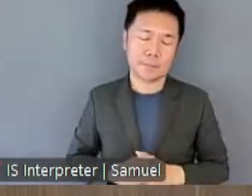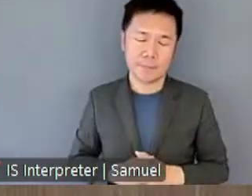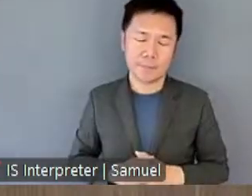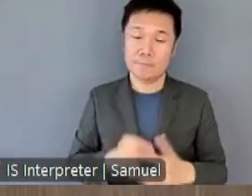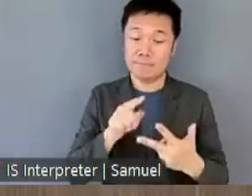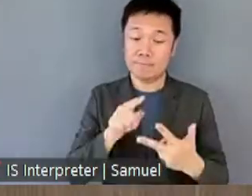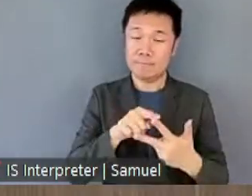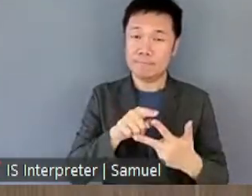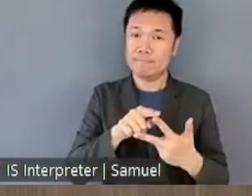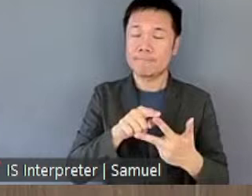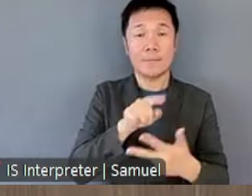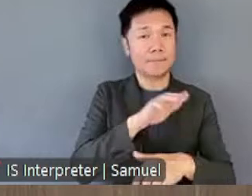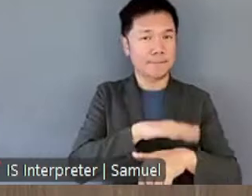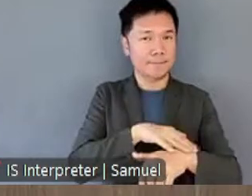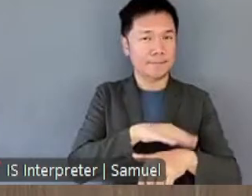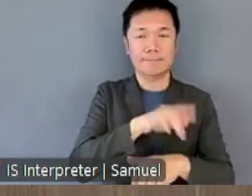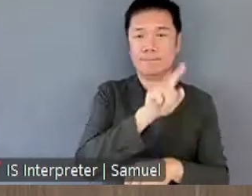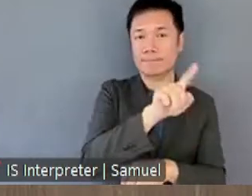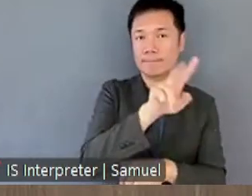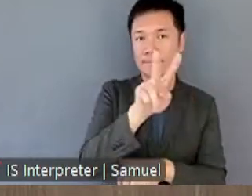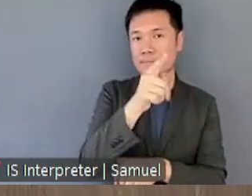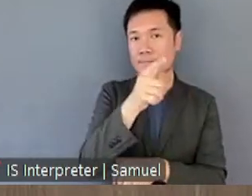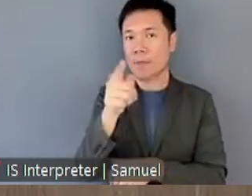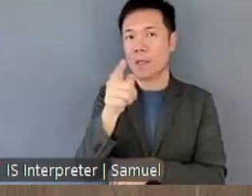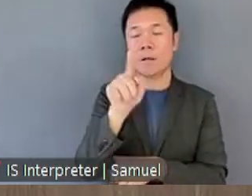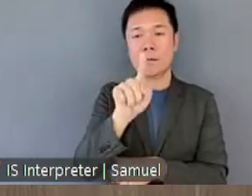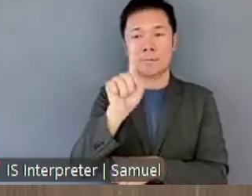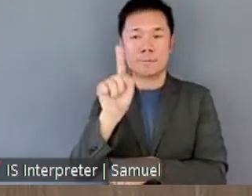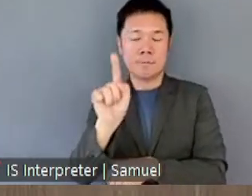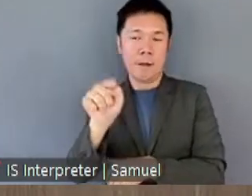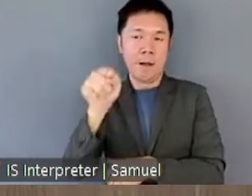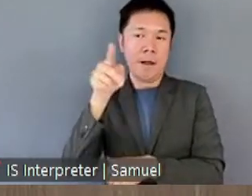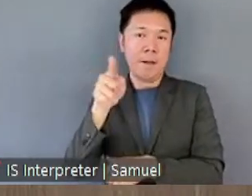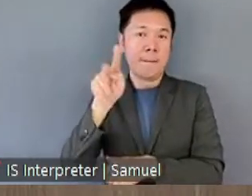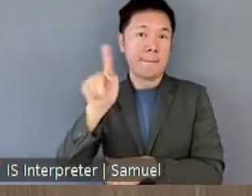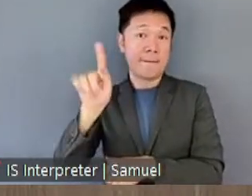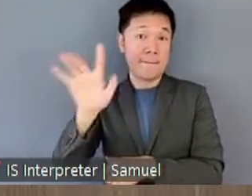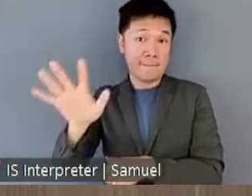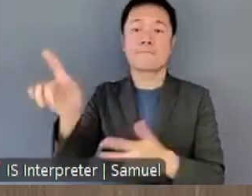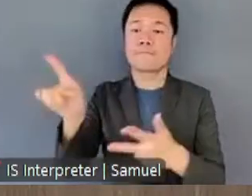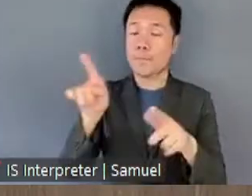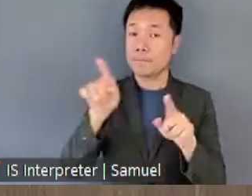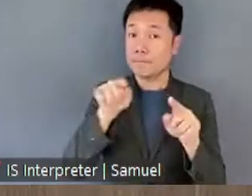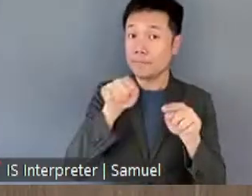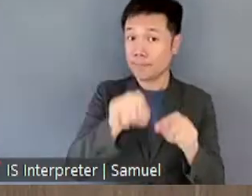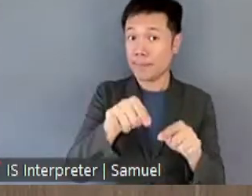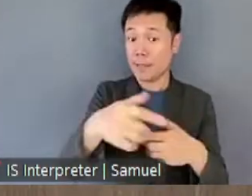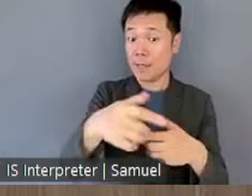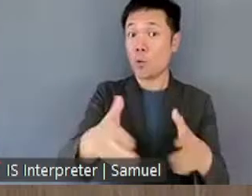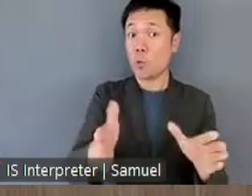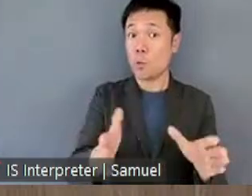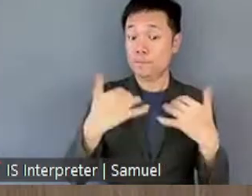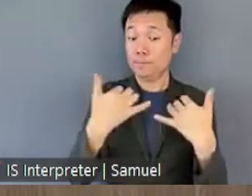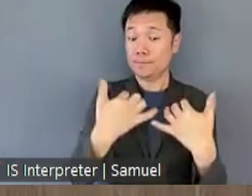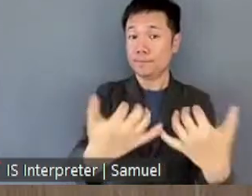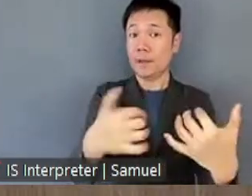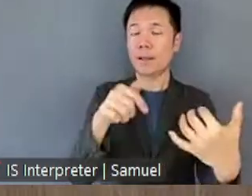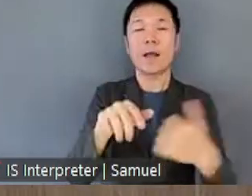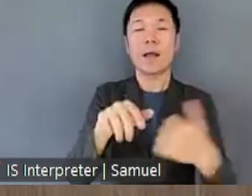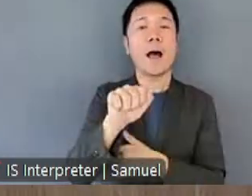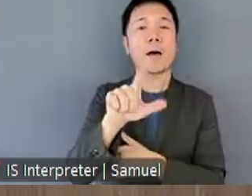from 12 to 1:15 p.m. and it will be in Almaty Room